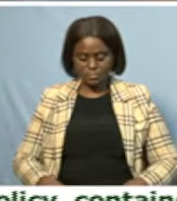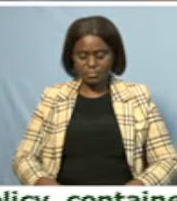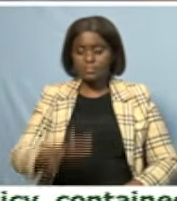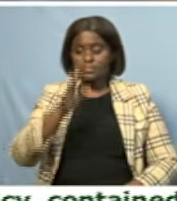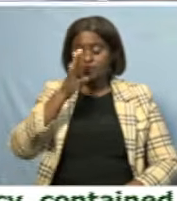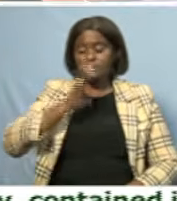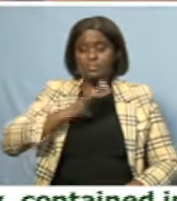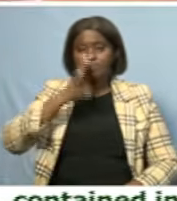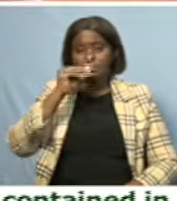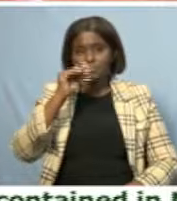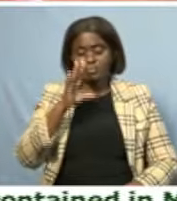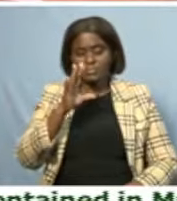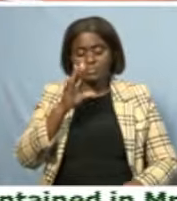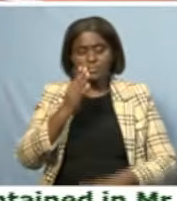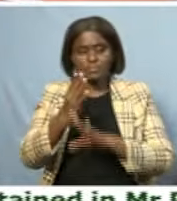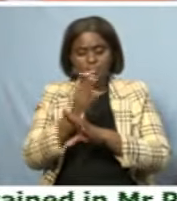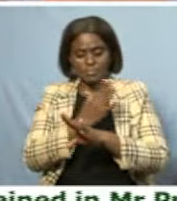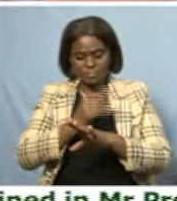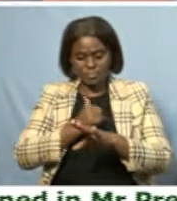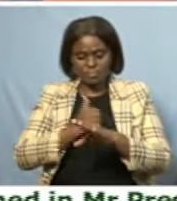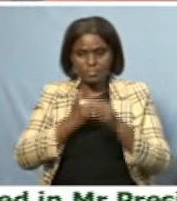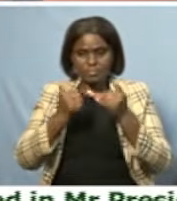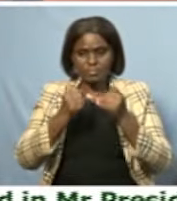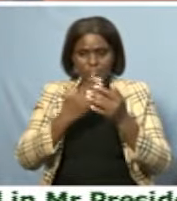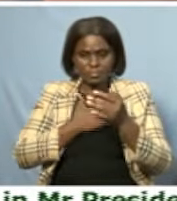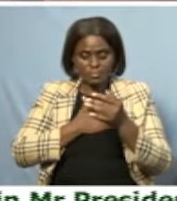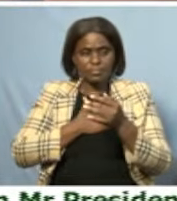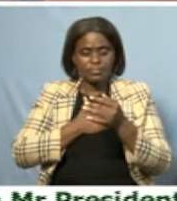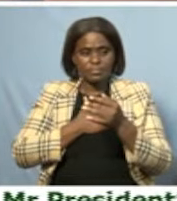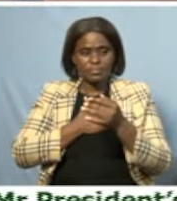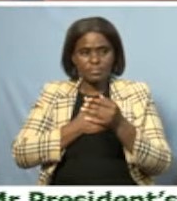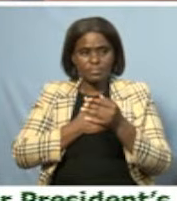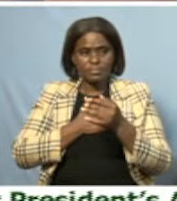Madam Speaker, before I get to my